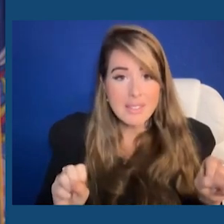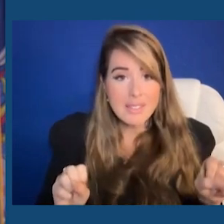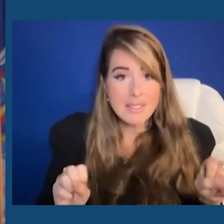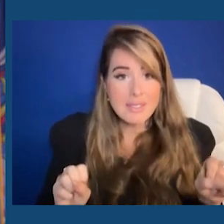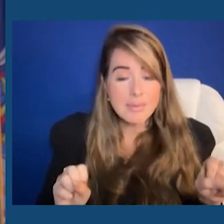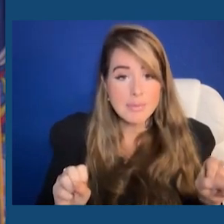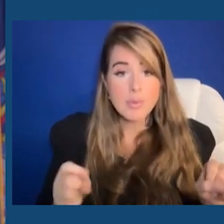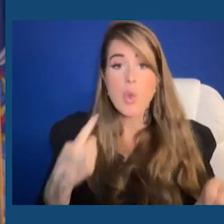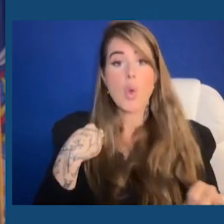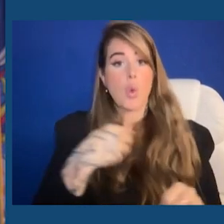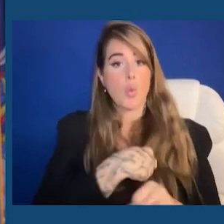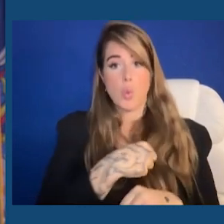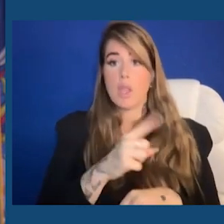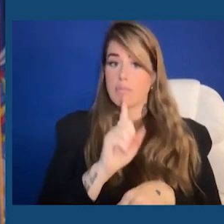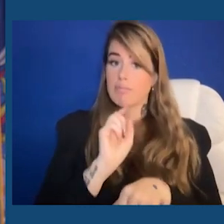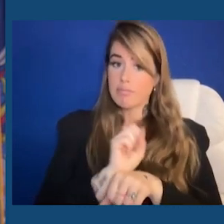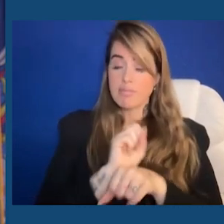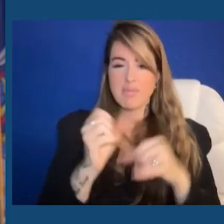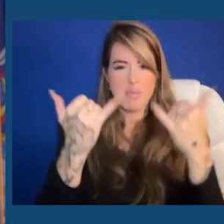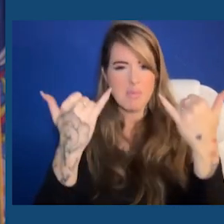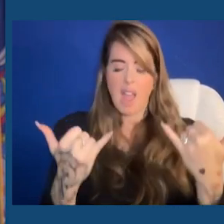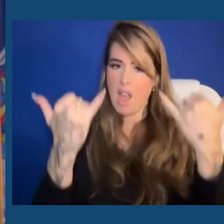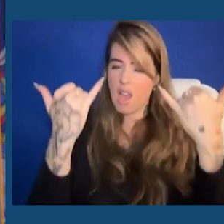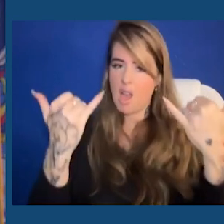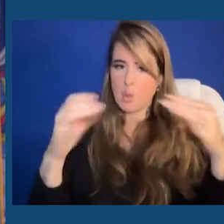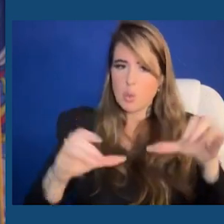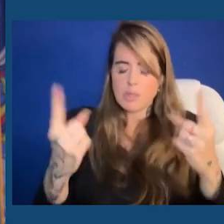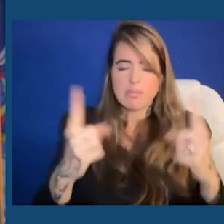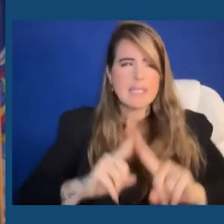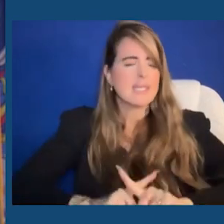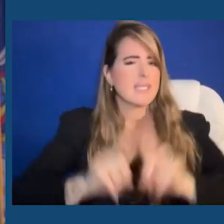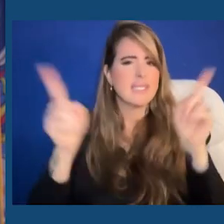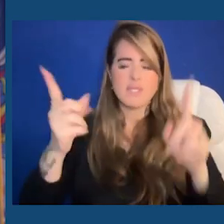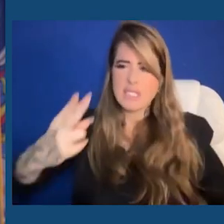We're going to historical times.